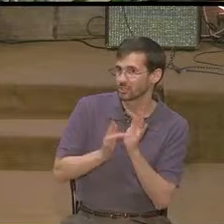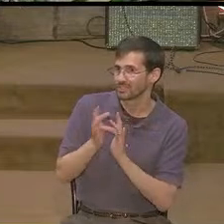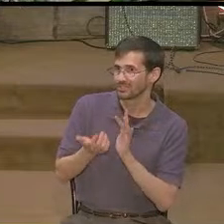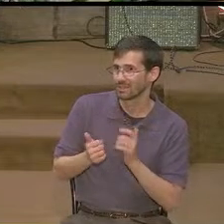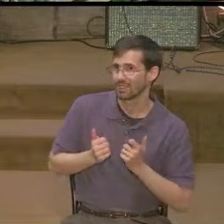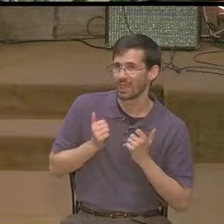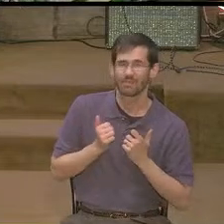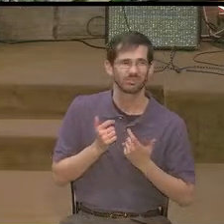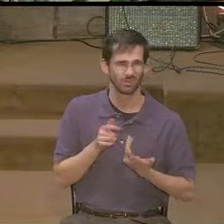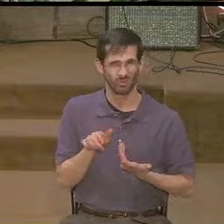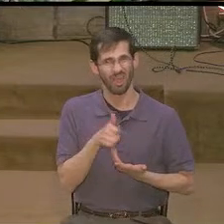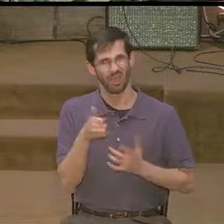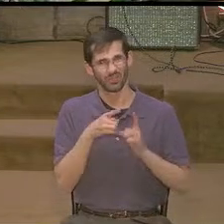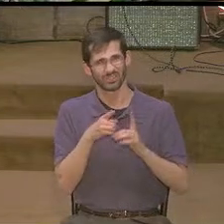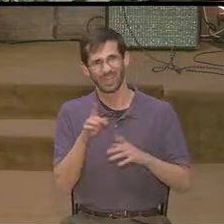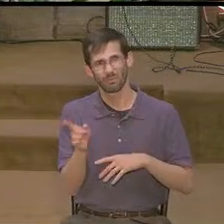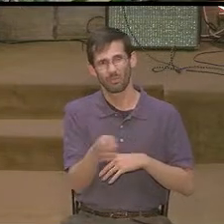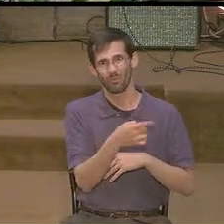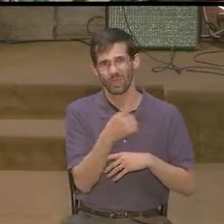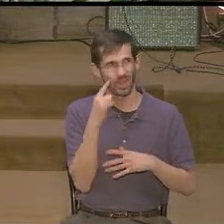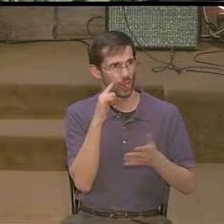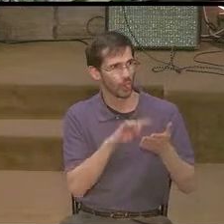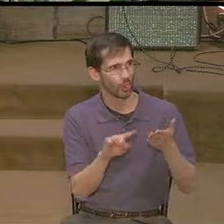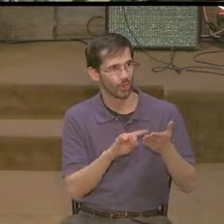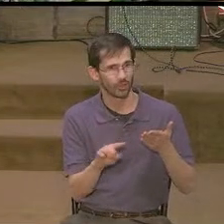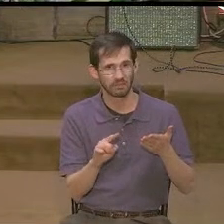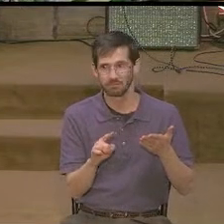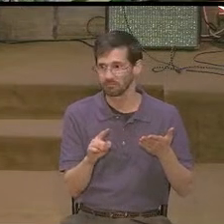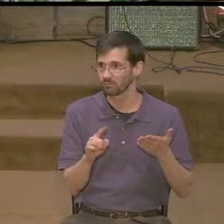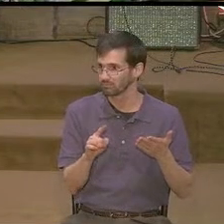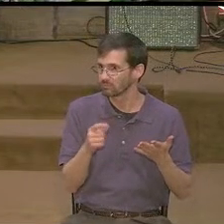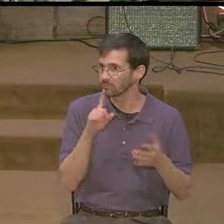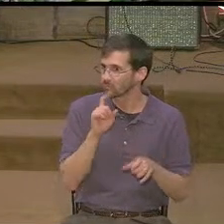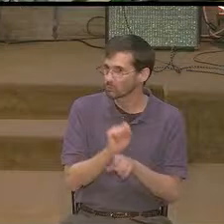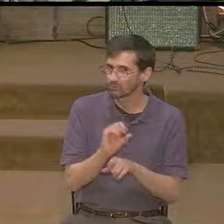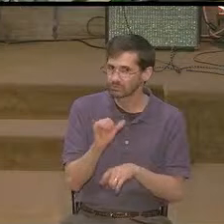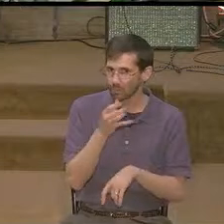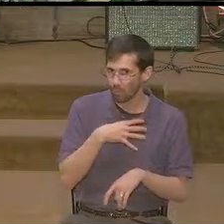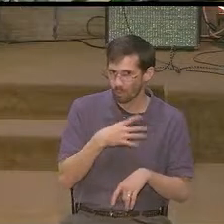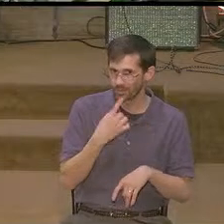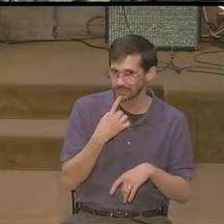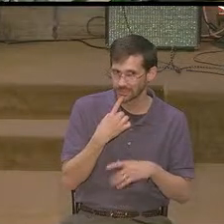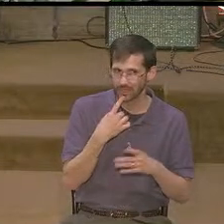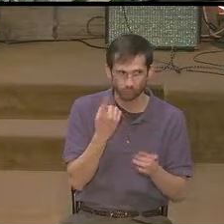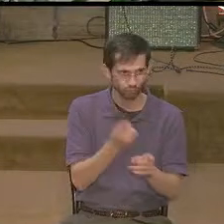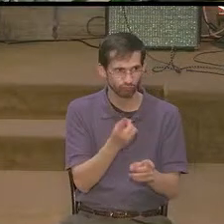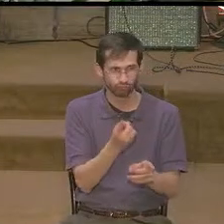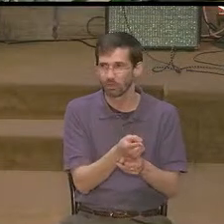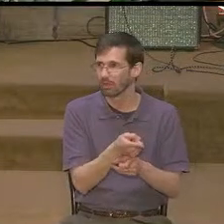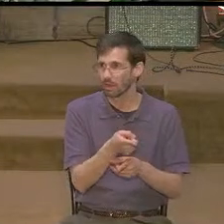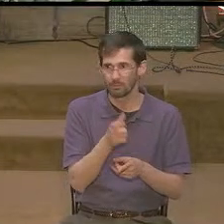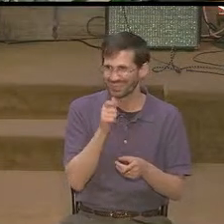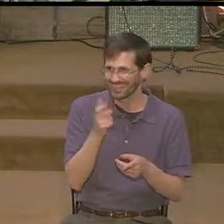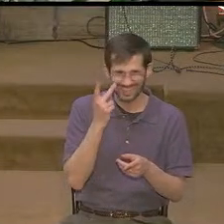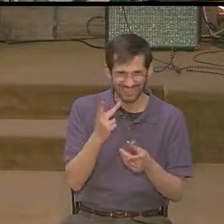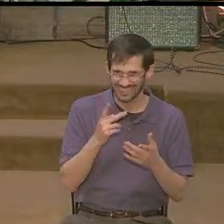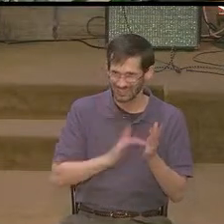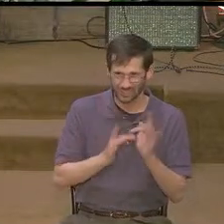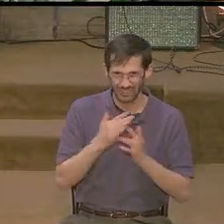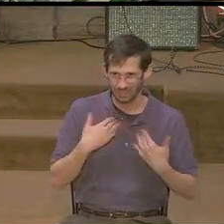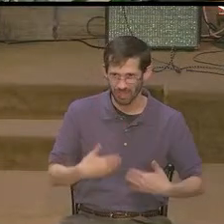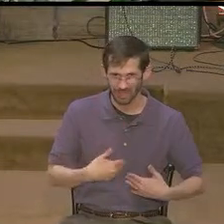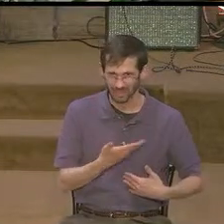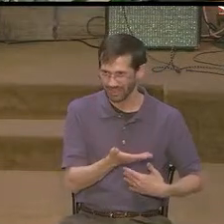as the women had said, but him they did not see. And then he said to them, O foolish